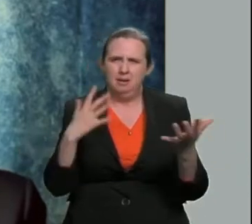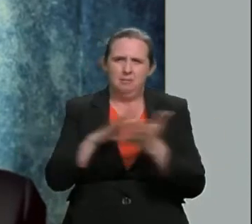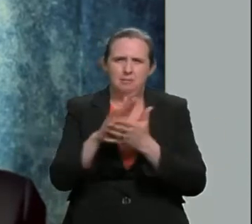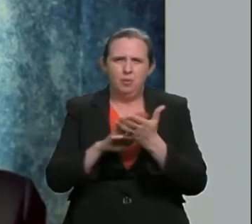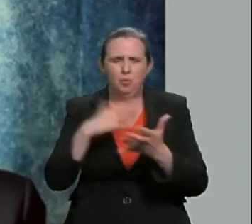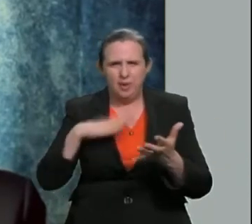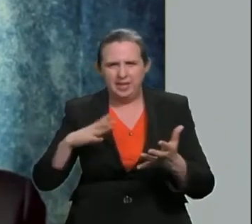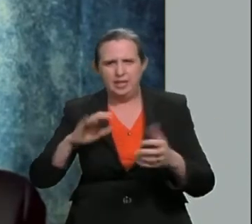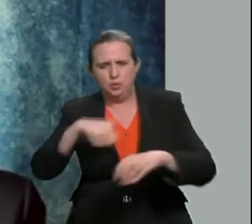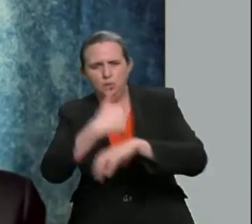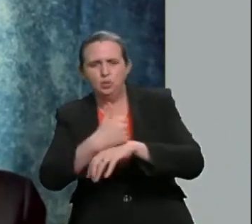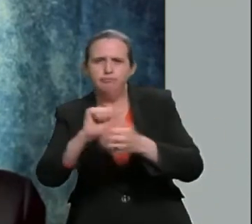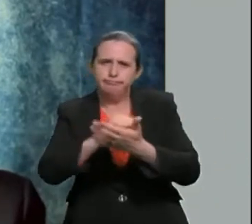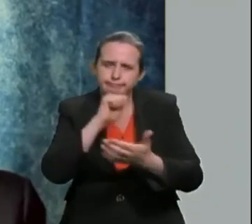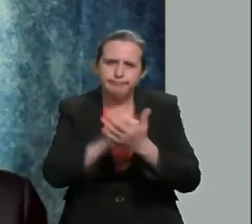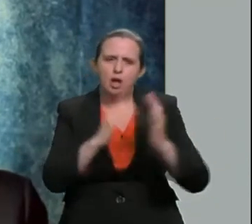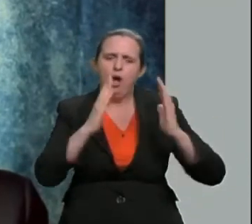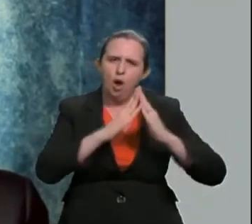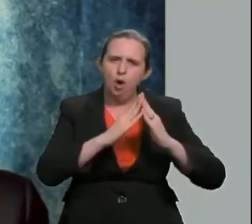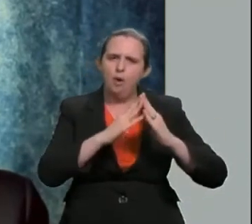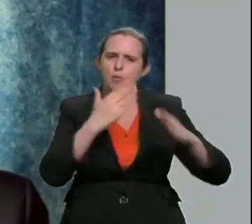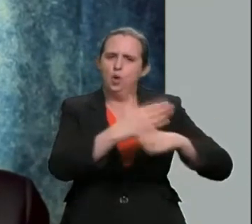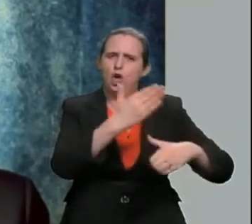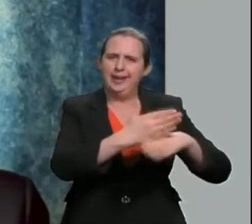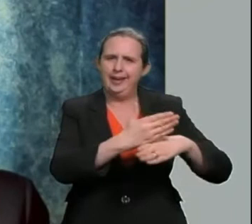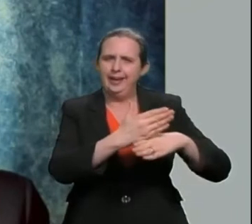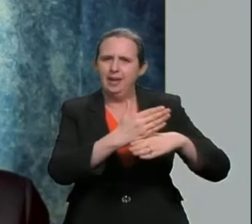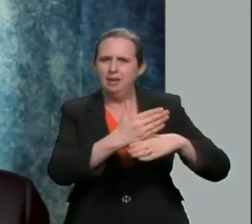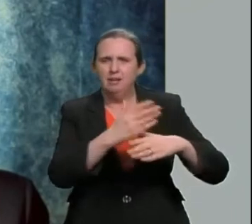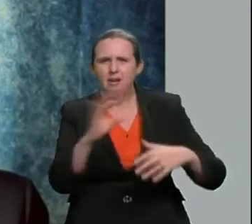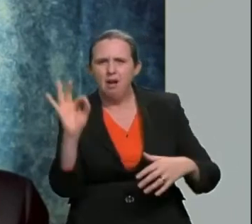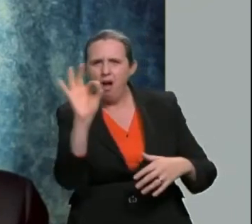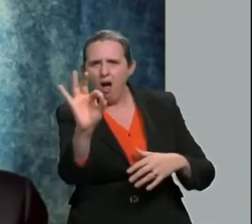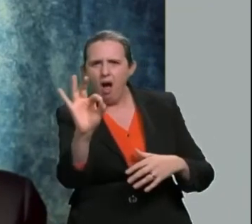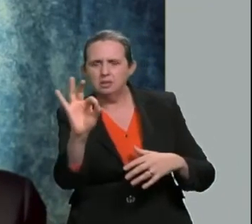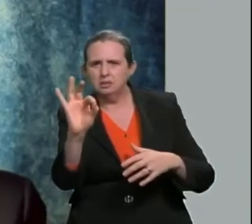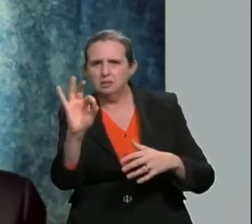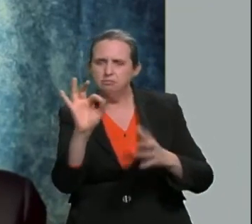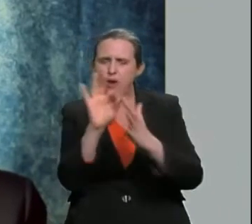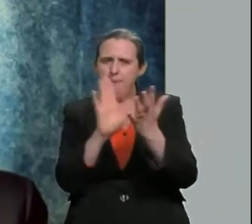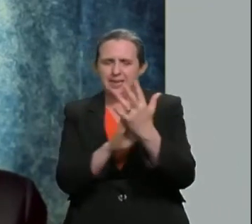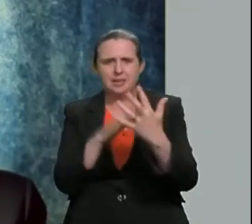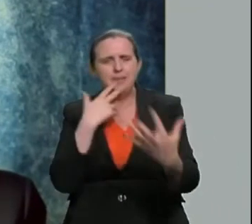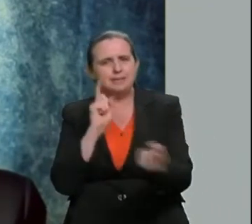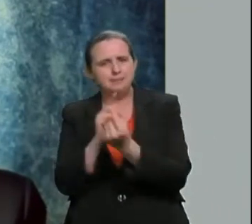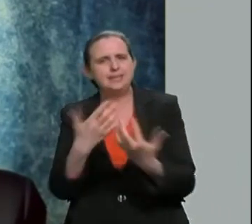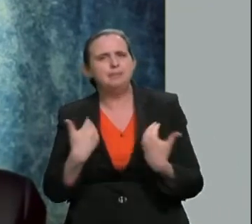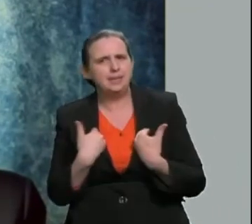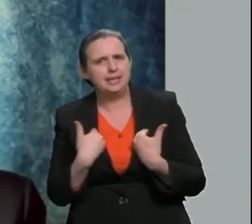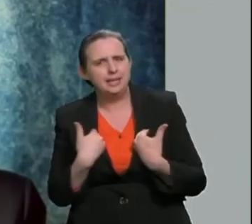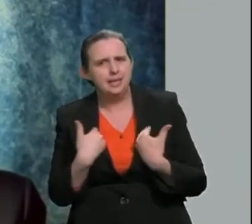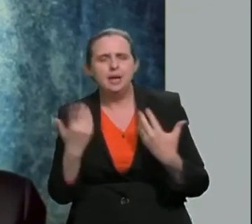home secure technology to allow home working, will the Prime Minister meet with me and the